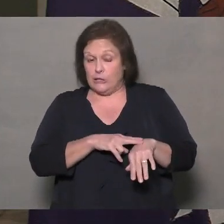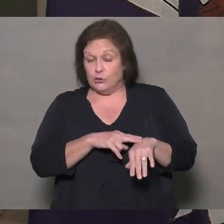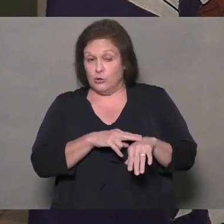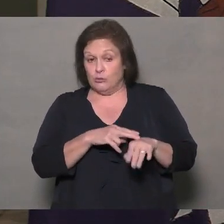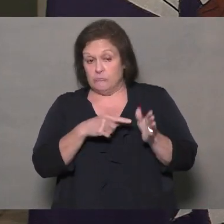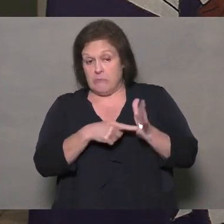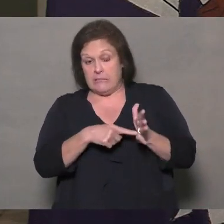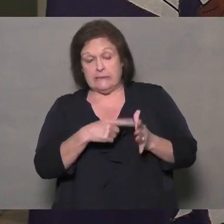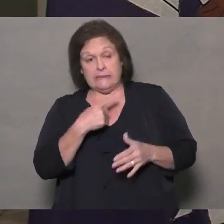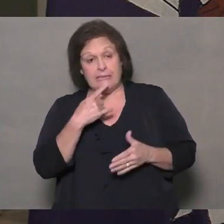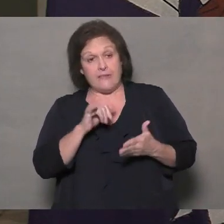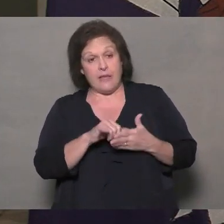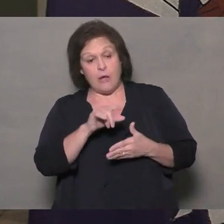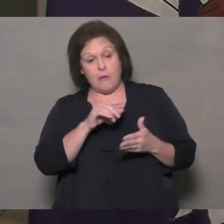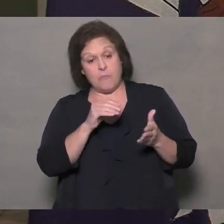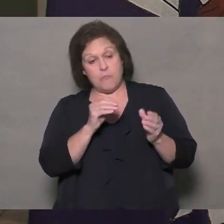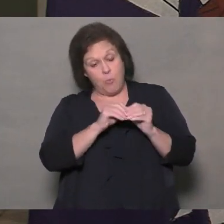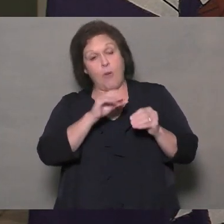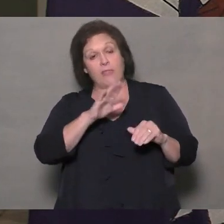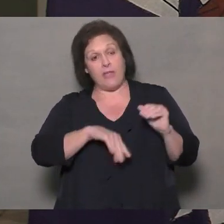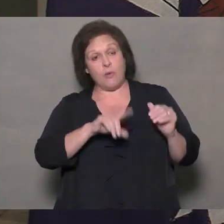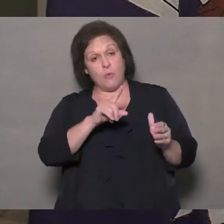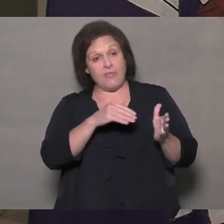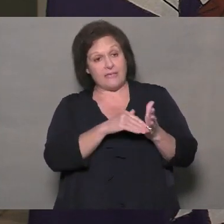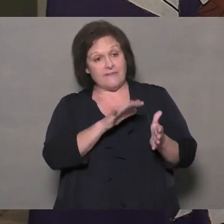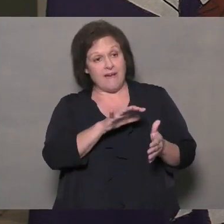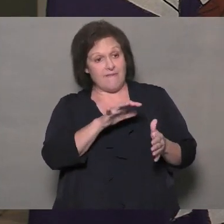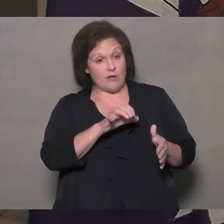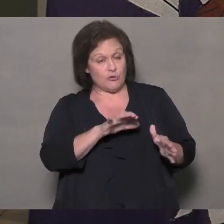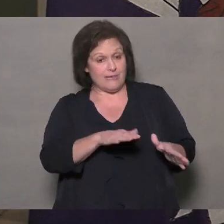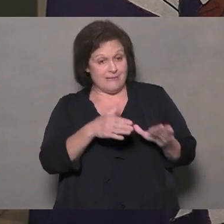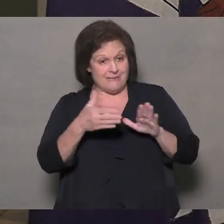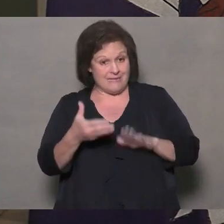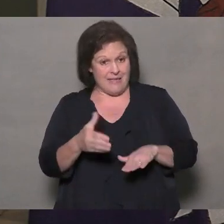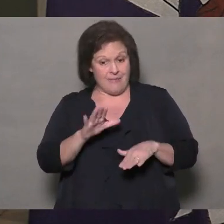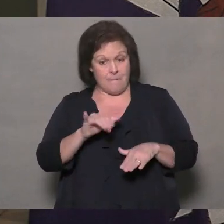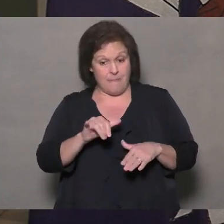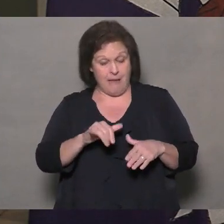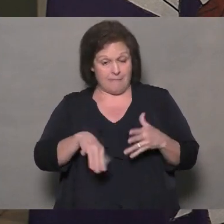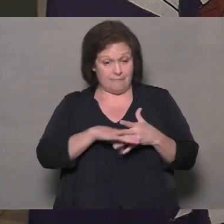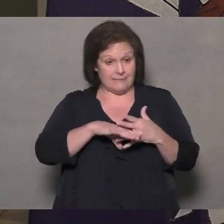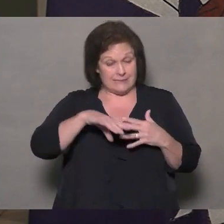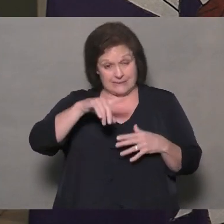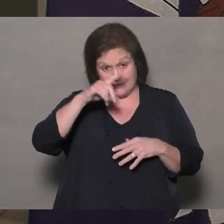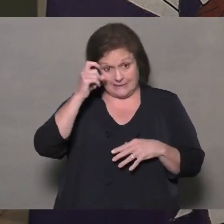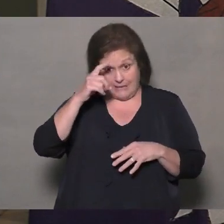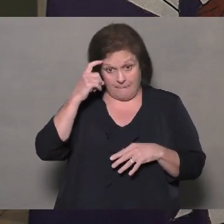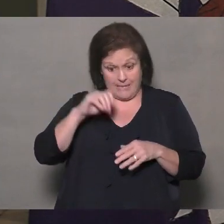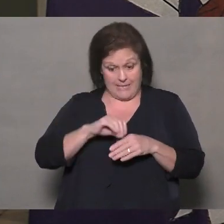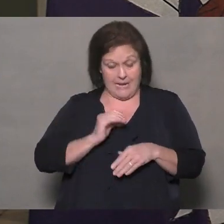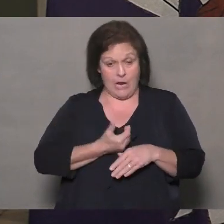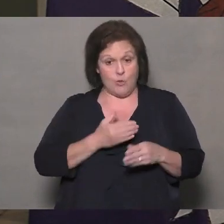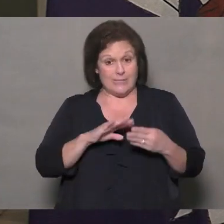predicting that more than 1,500 fatalities by midsummer in our